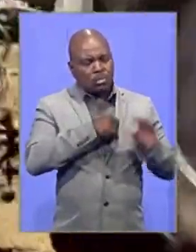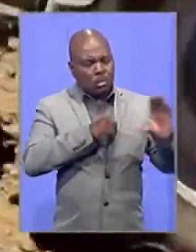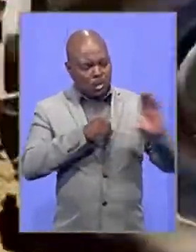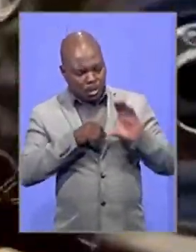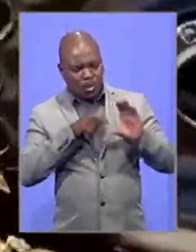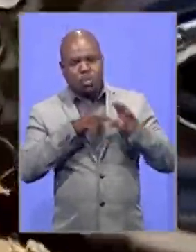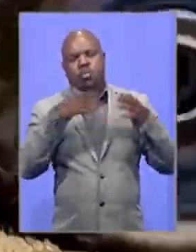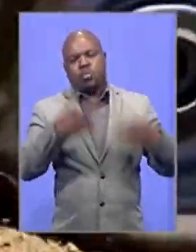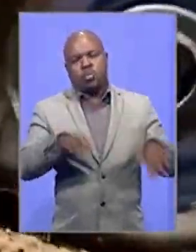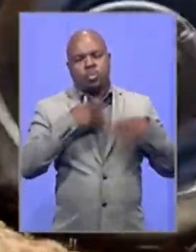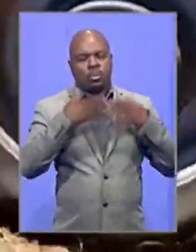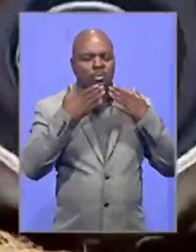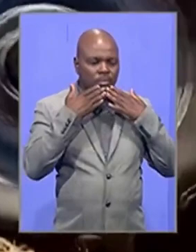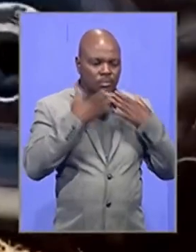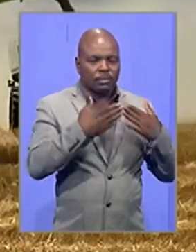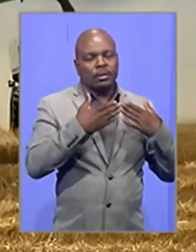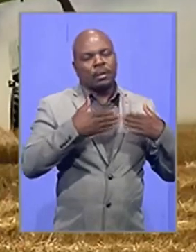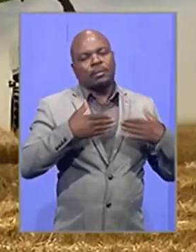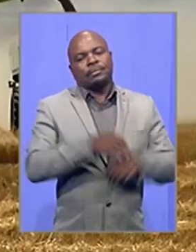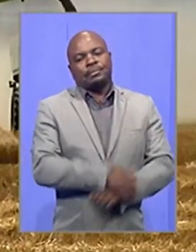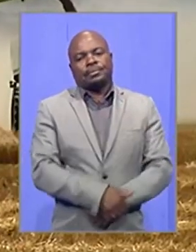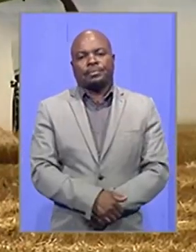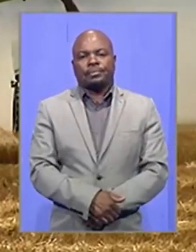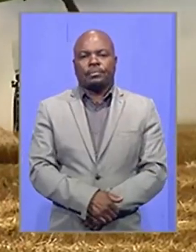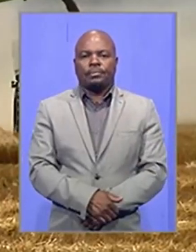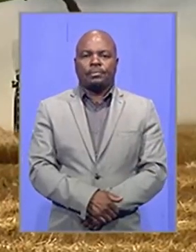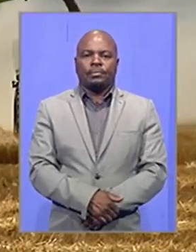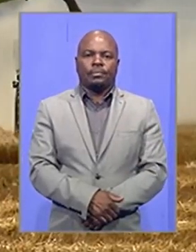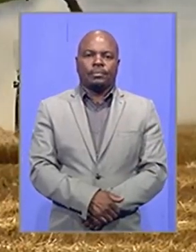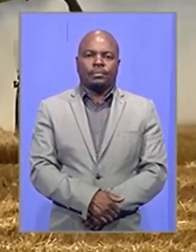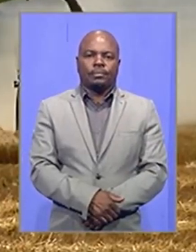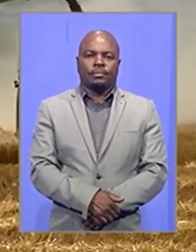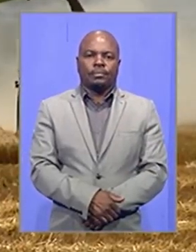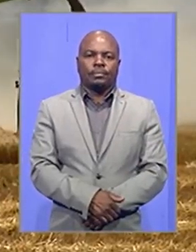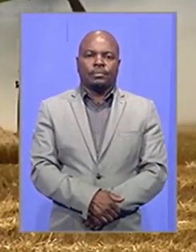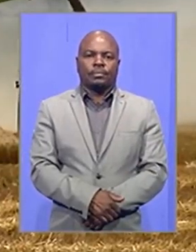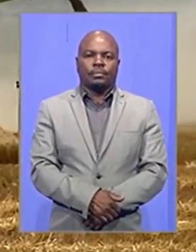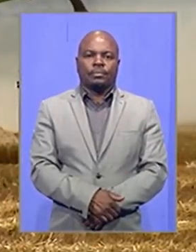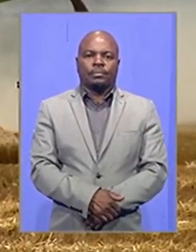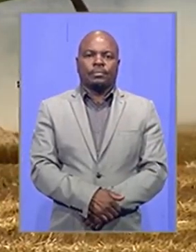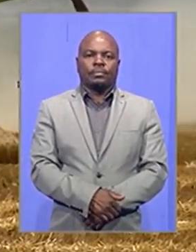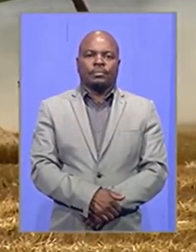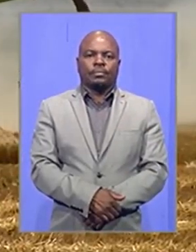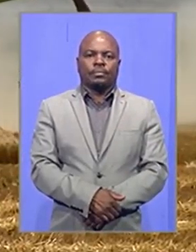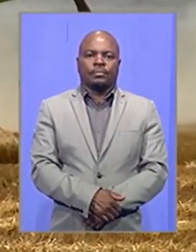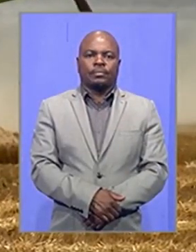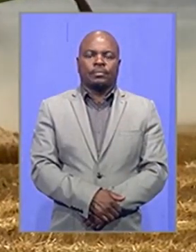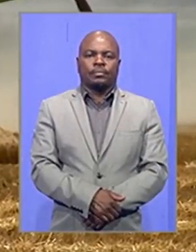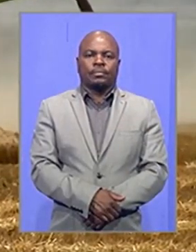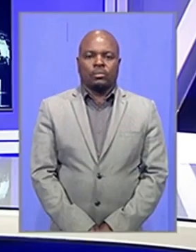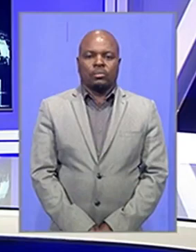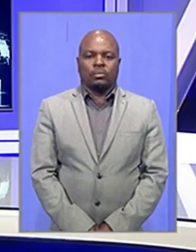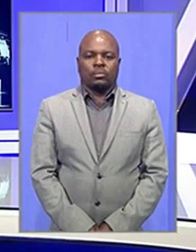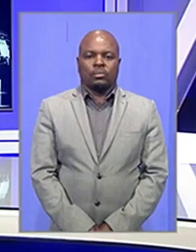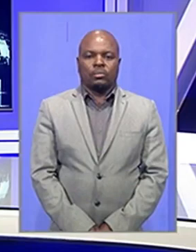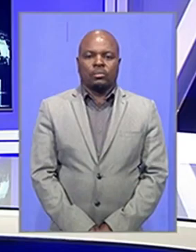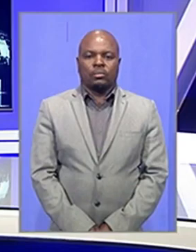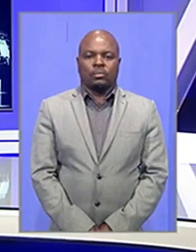ka matsogo a mofutu. Thabiso Gadebe, ditaba tsa SABC, Hartswater, Northern Cape.